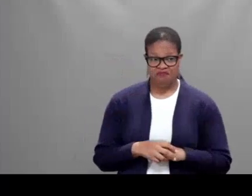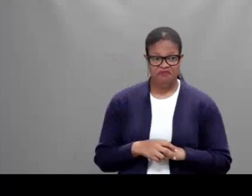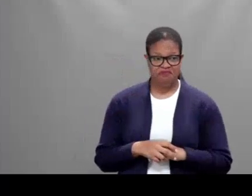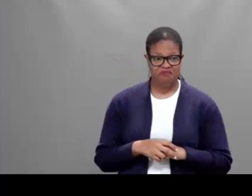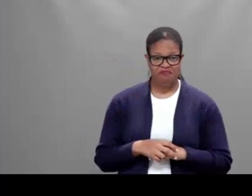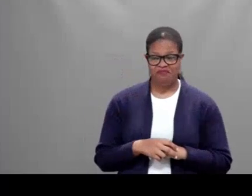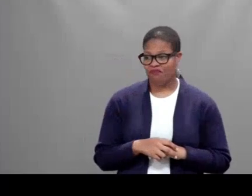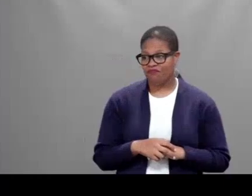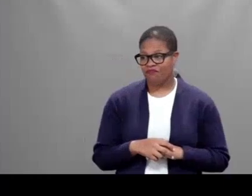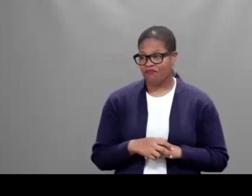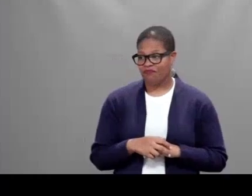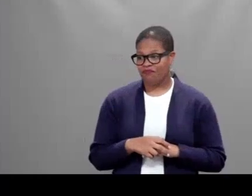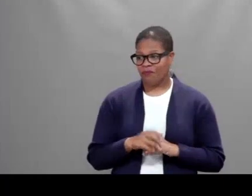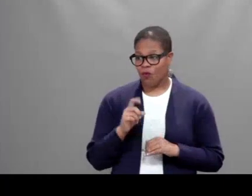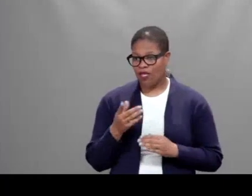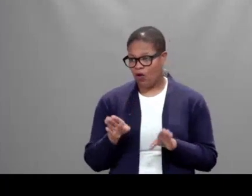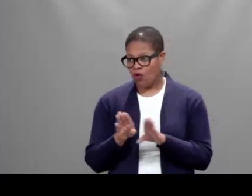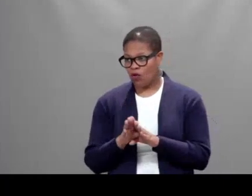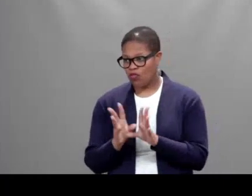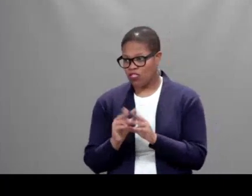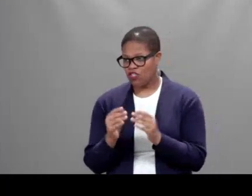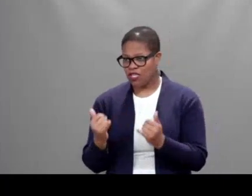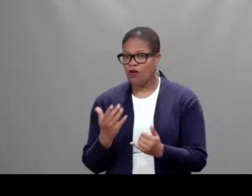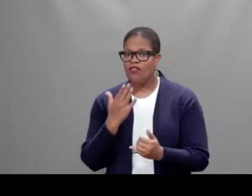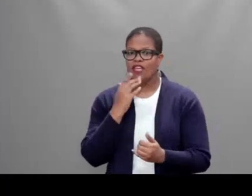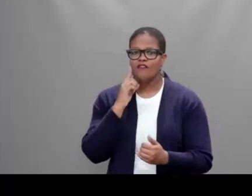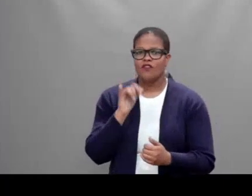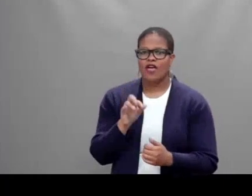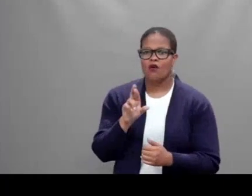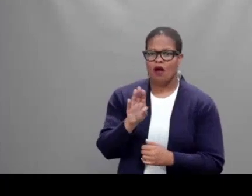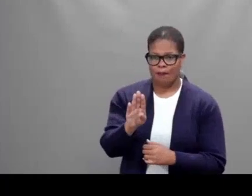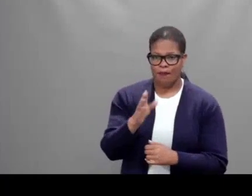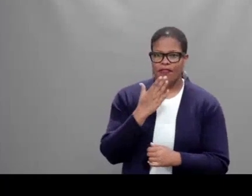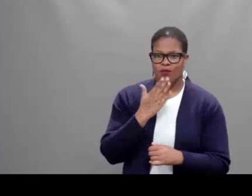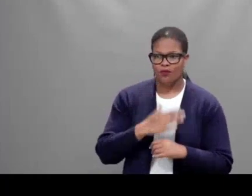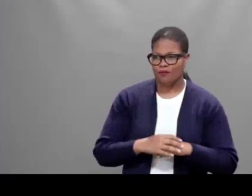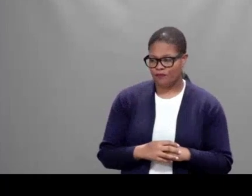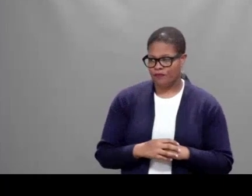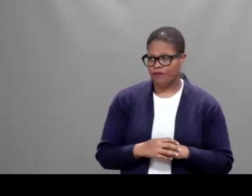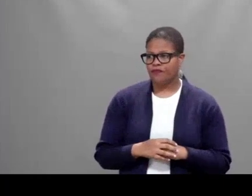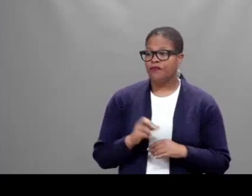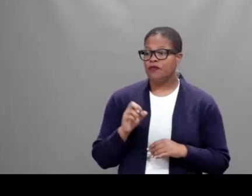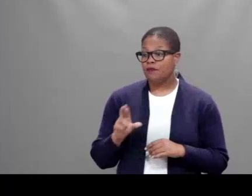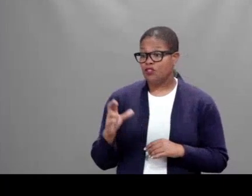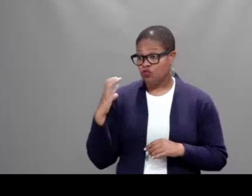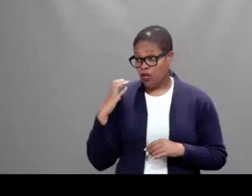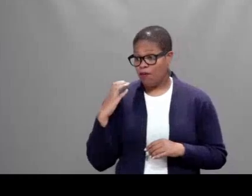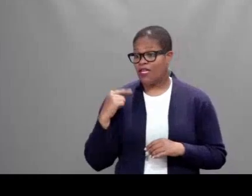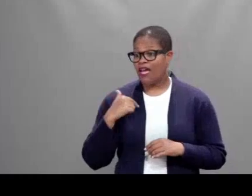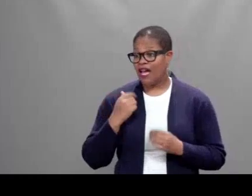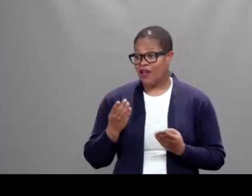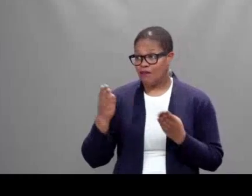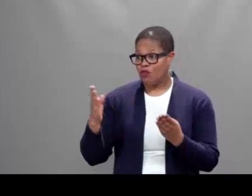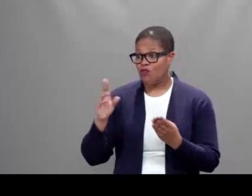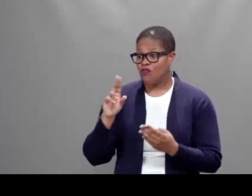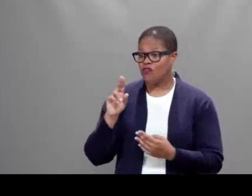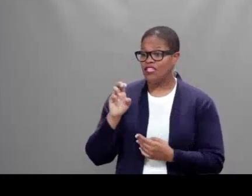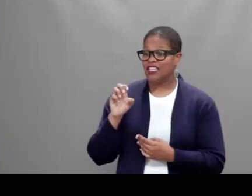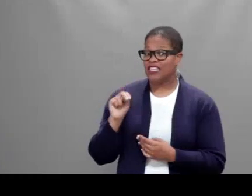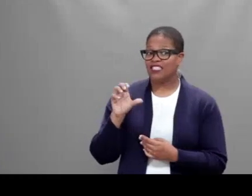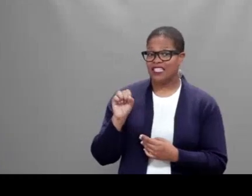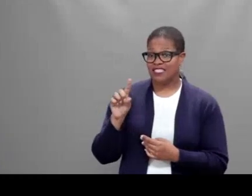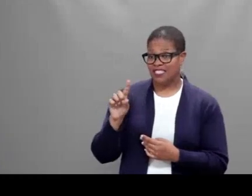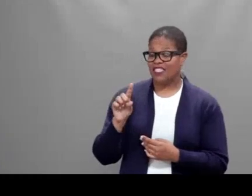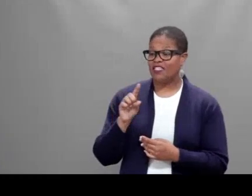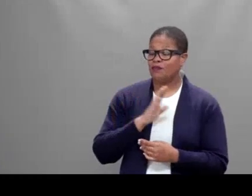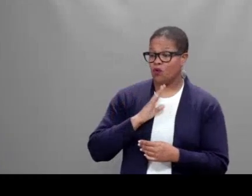now. All right, thank you for that. Ron, okay. Mr. Chairman, I move the NCSD Board of Trustees go